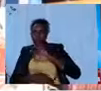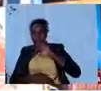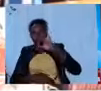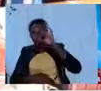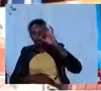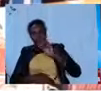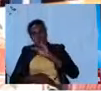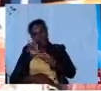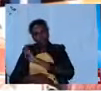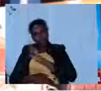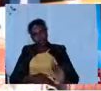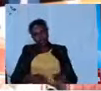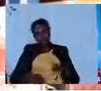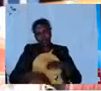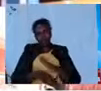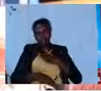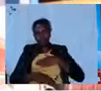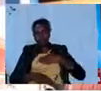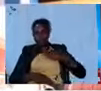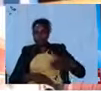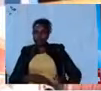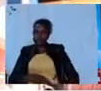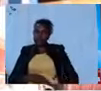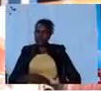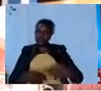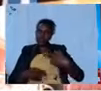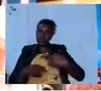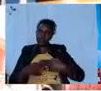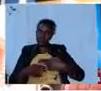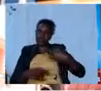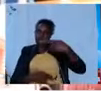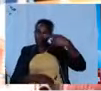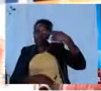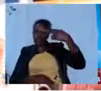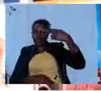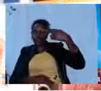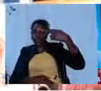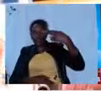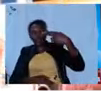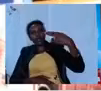have found. Lord, plant my feet on